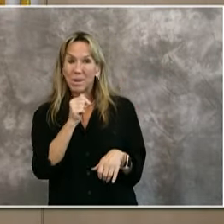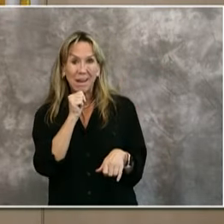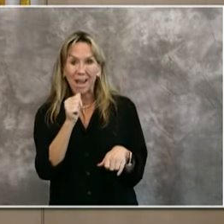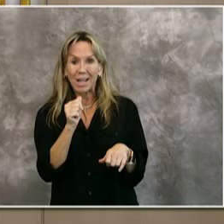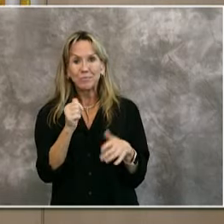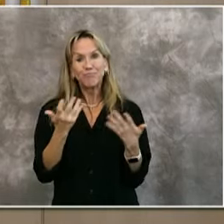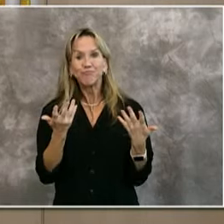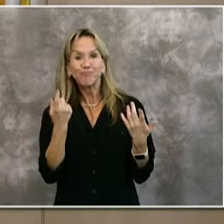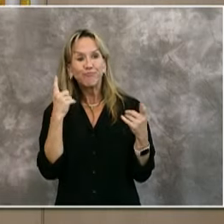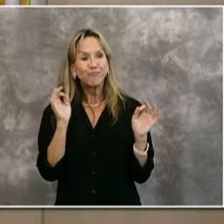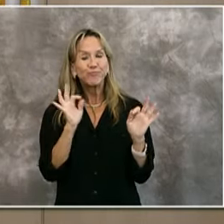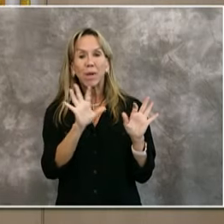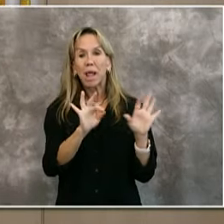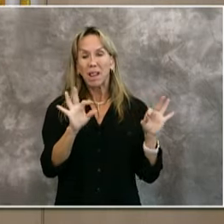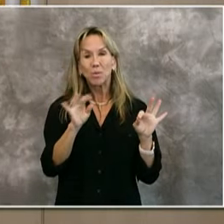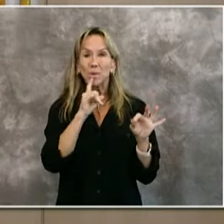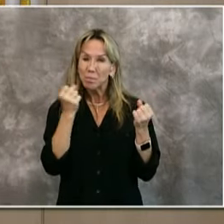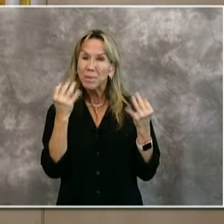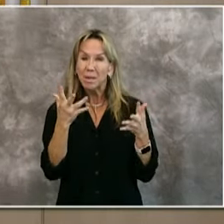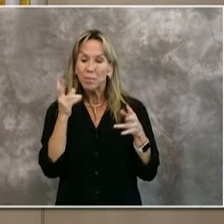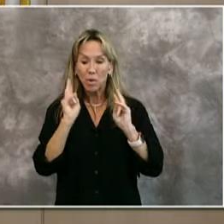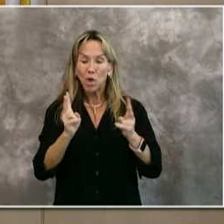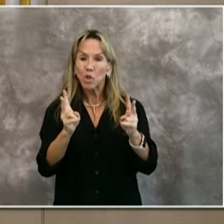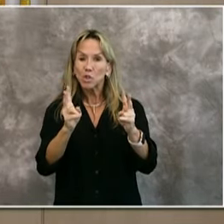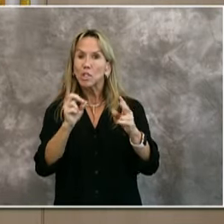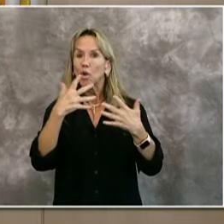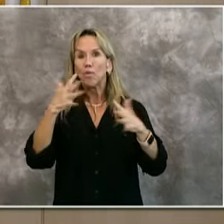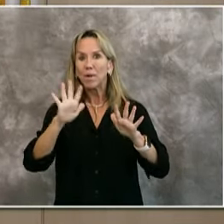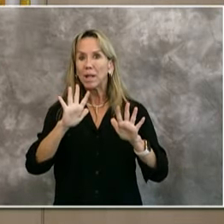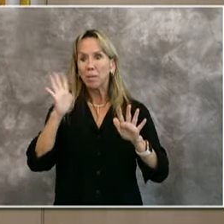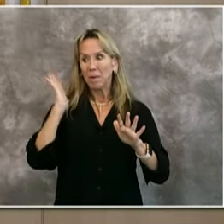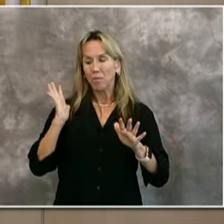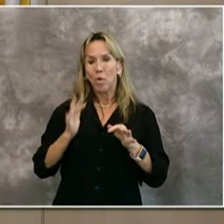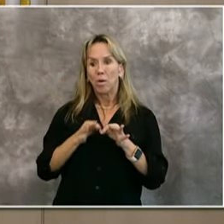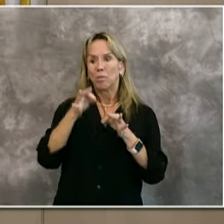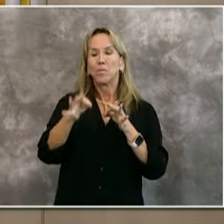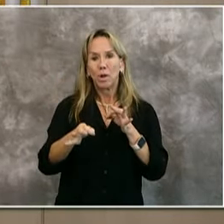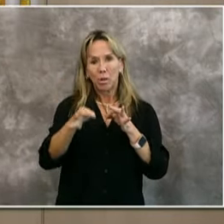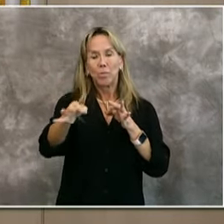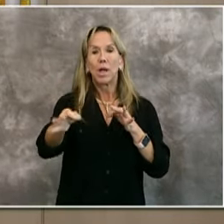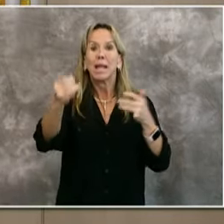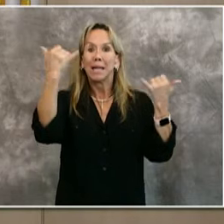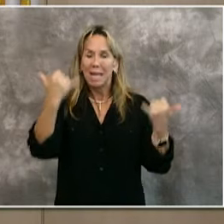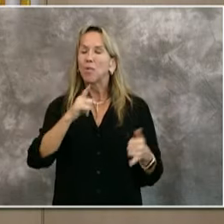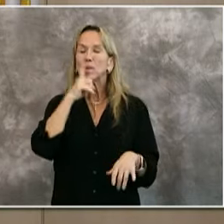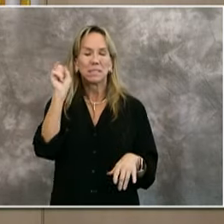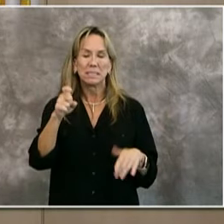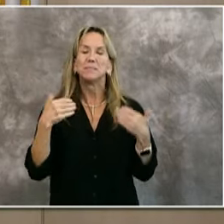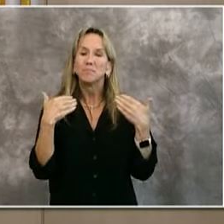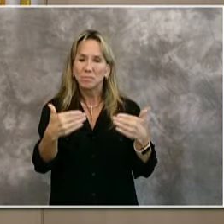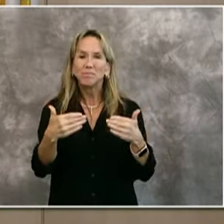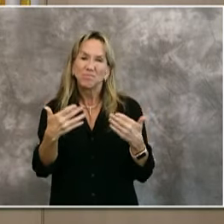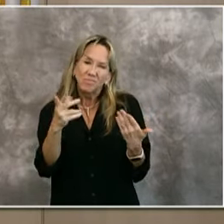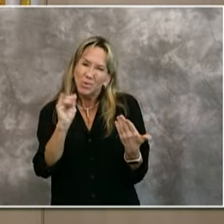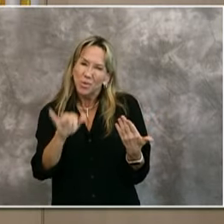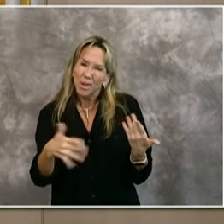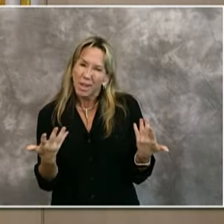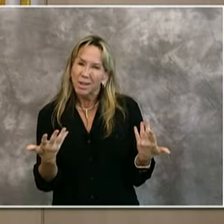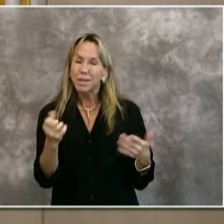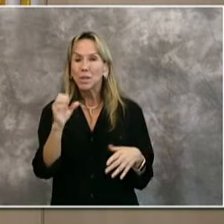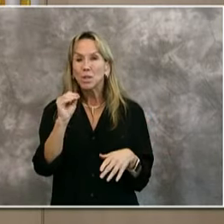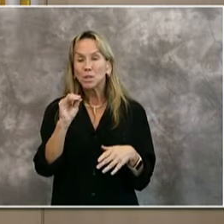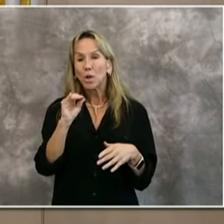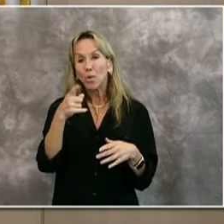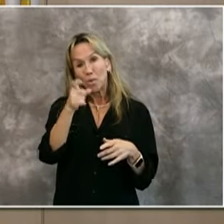are urgent or procedures that have been put off and need to be implemented. So that's another